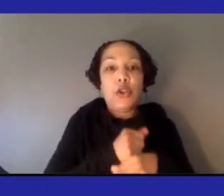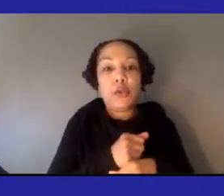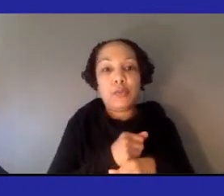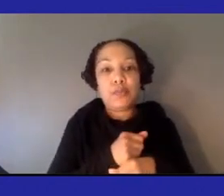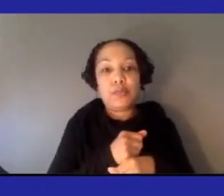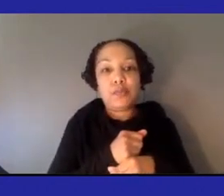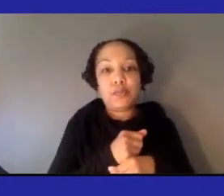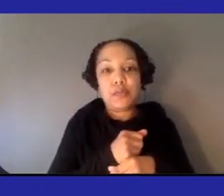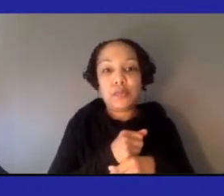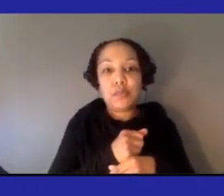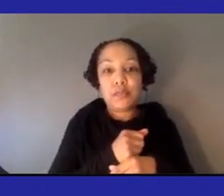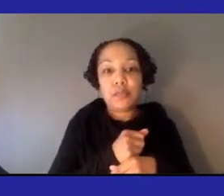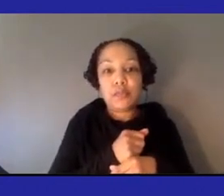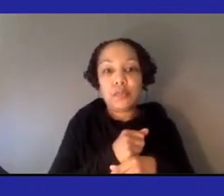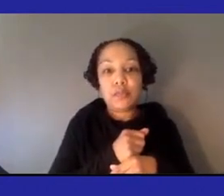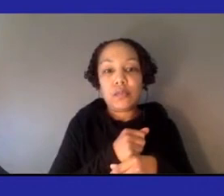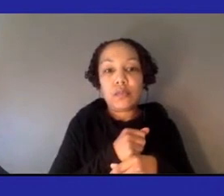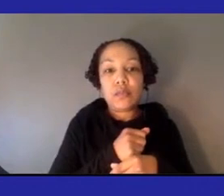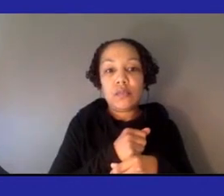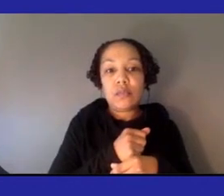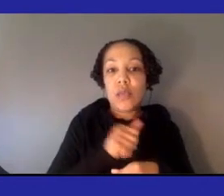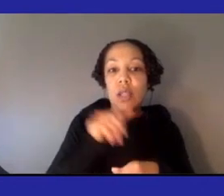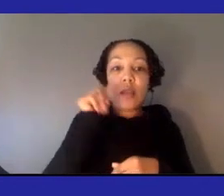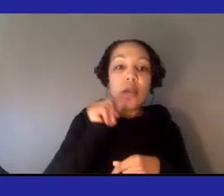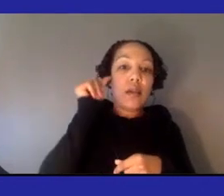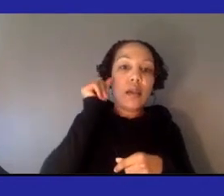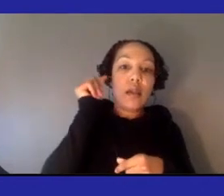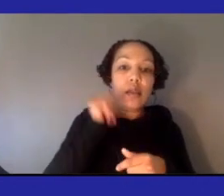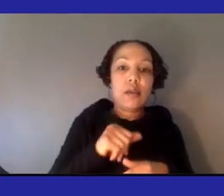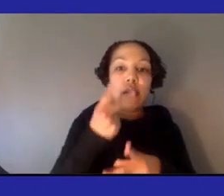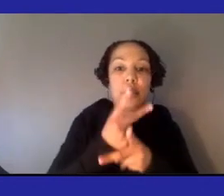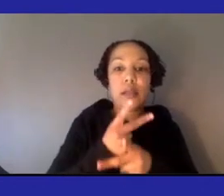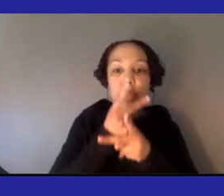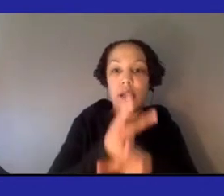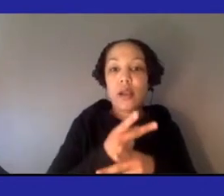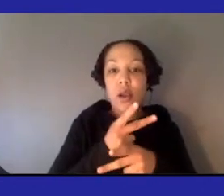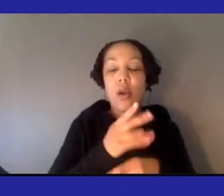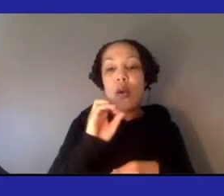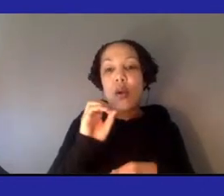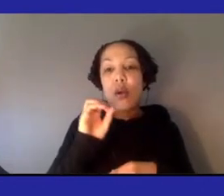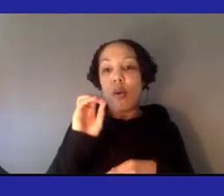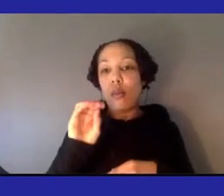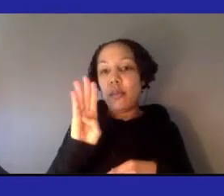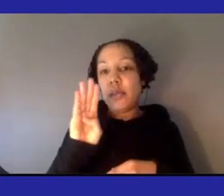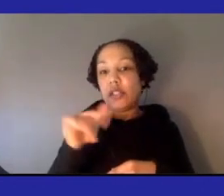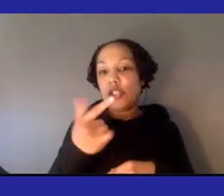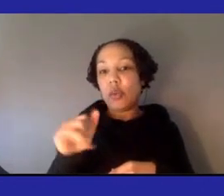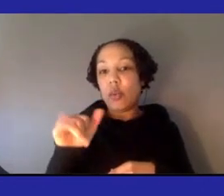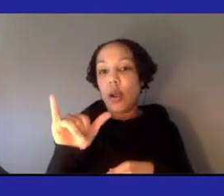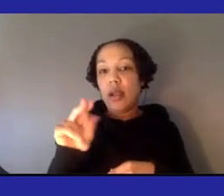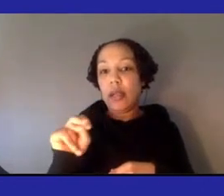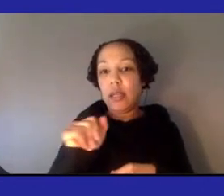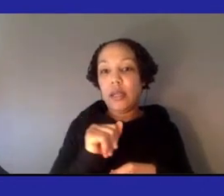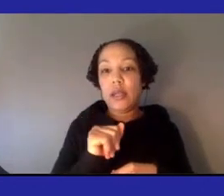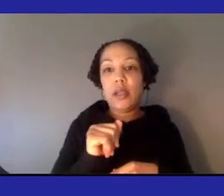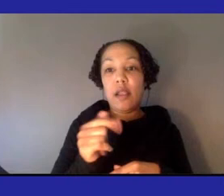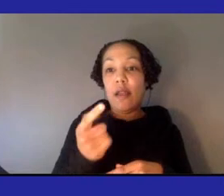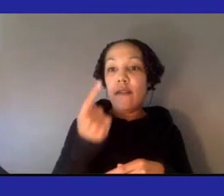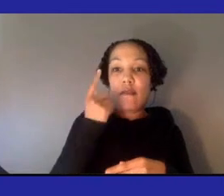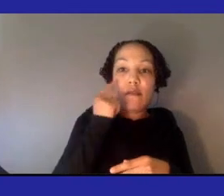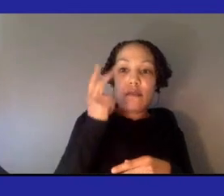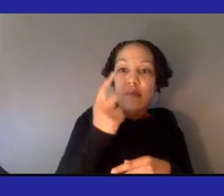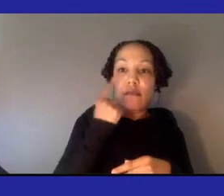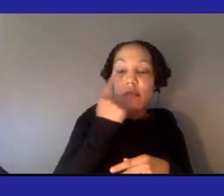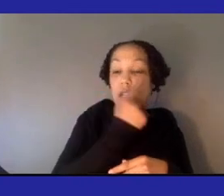here includes adult primary care, pediatric care, OBGYN, dental care, vision care, of course, behavioral health. On imaging